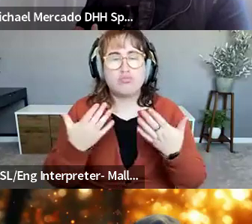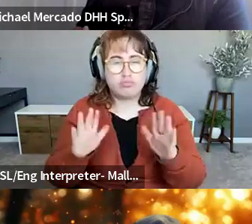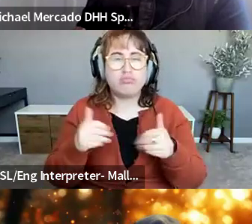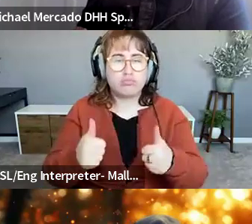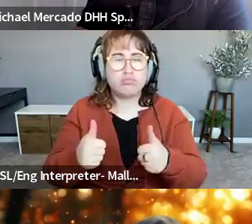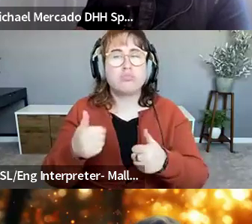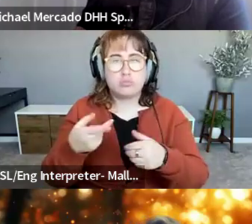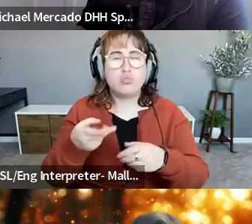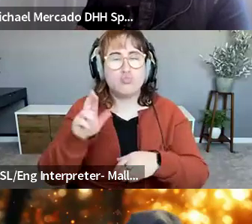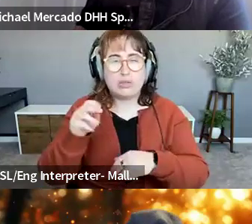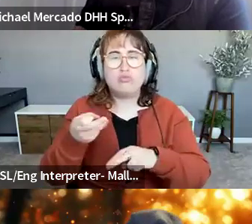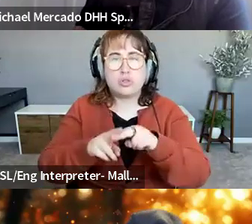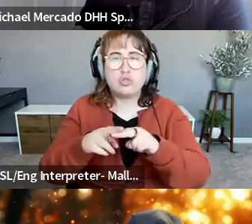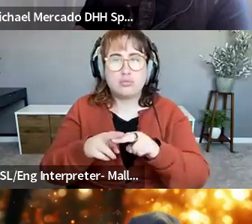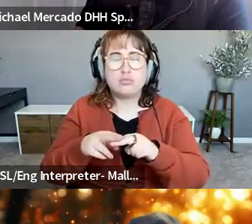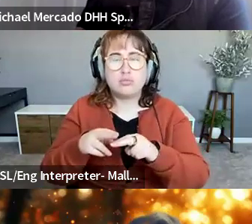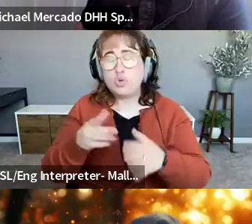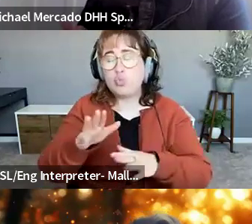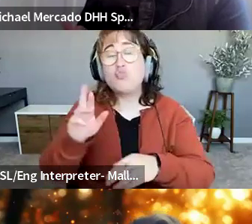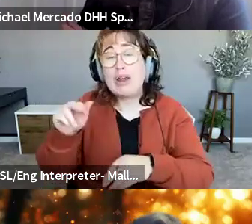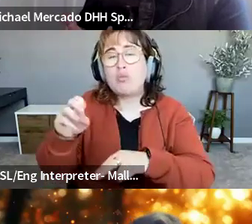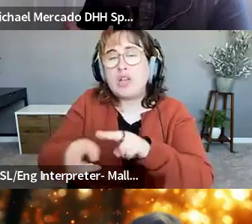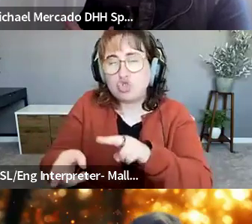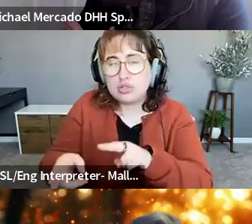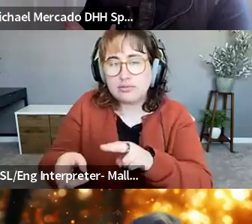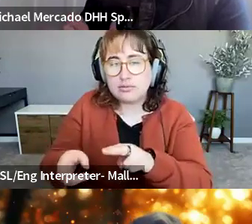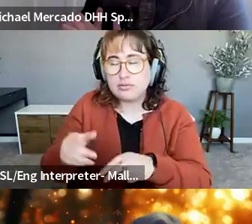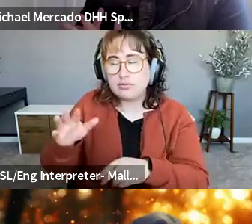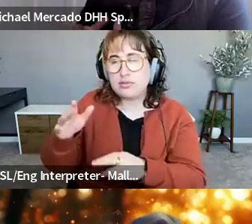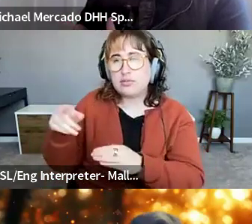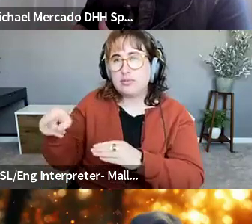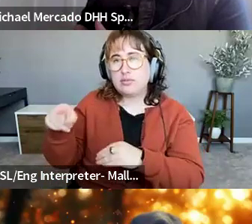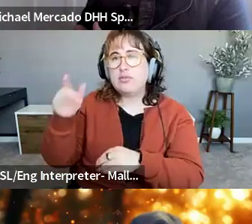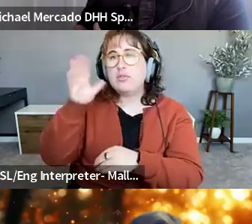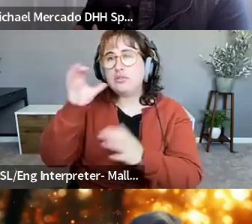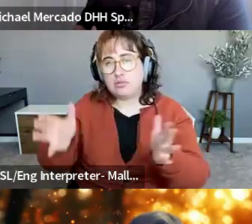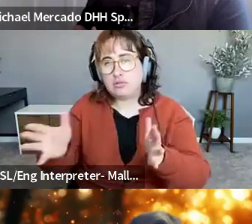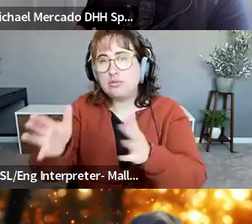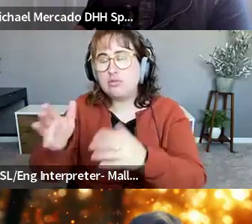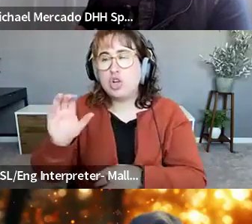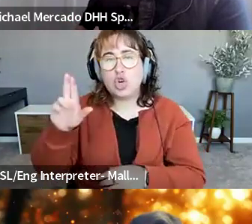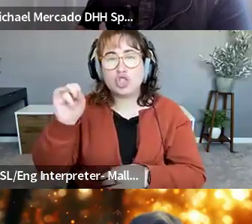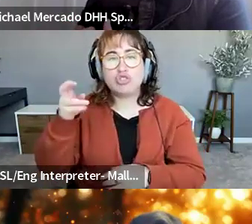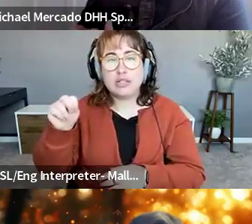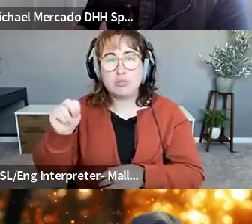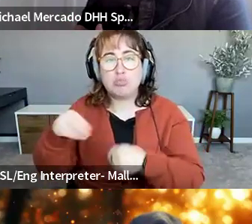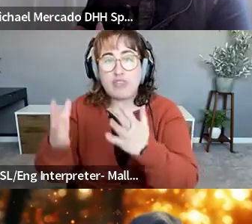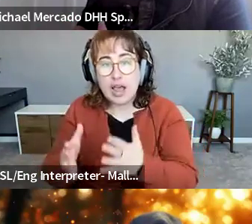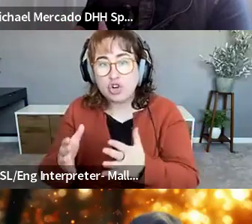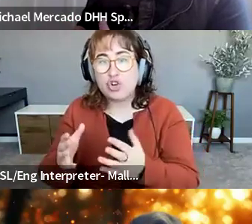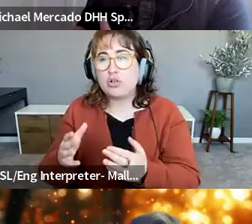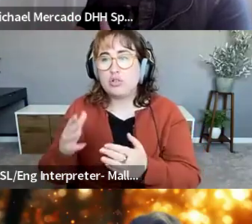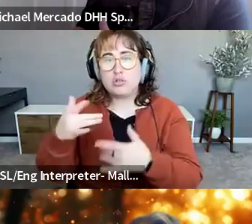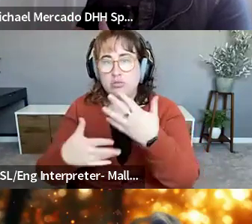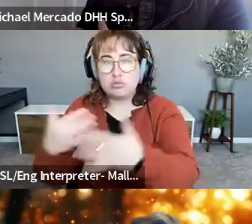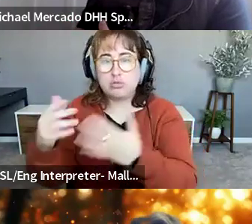they advocated with DDS. They asked for work groups across the state. ARF push-in providers got together. DDS was very